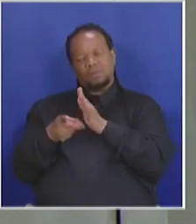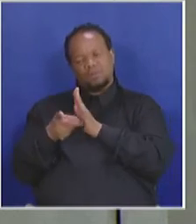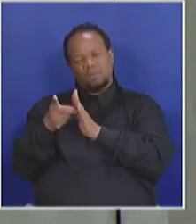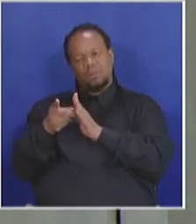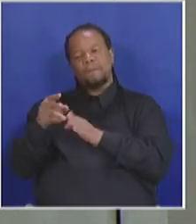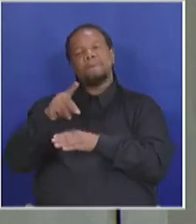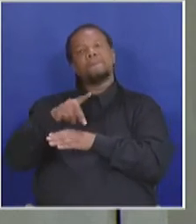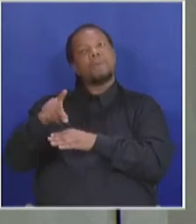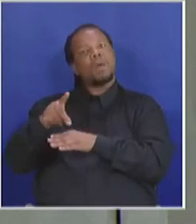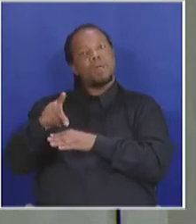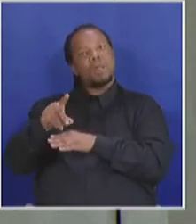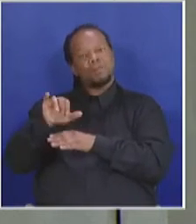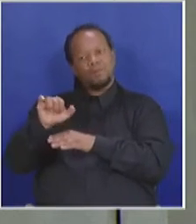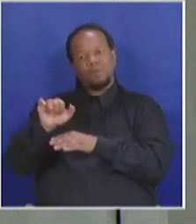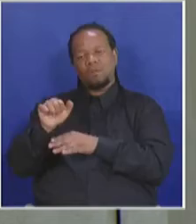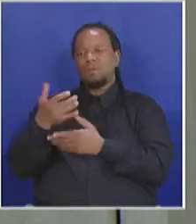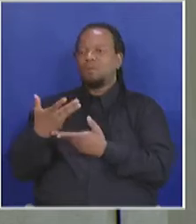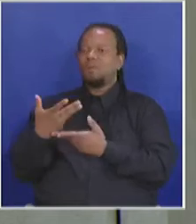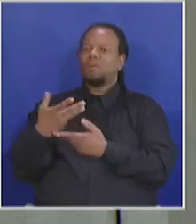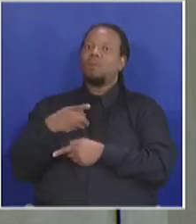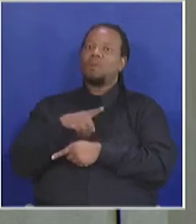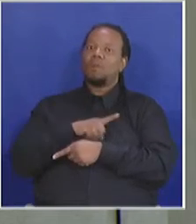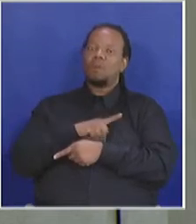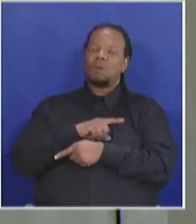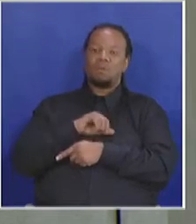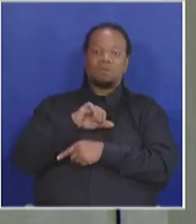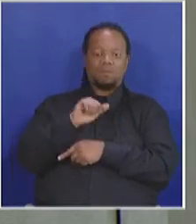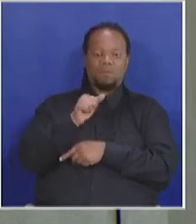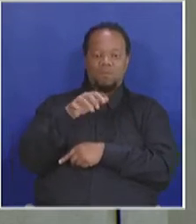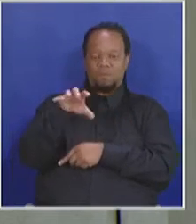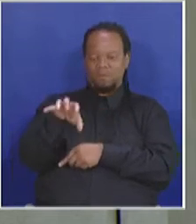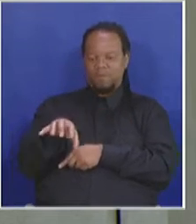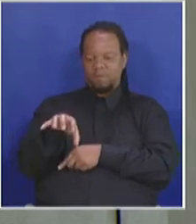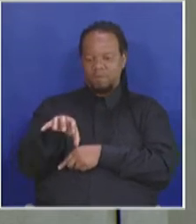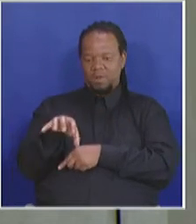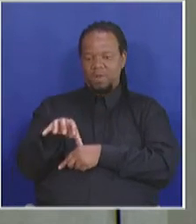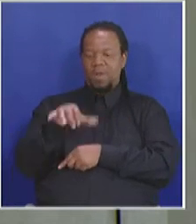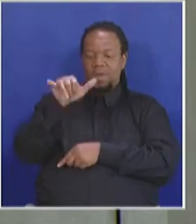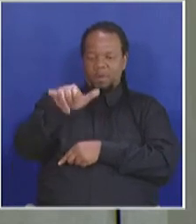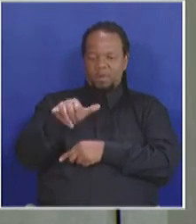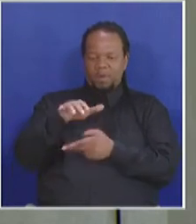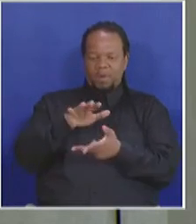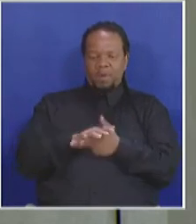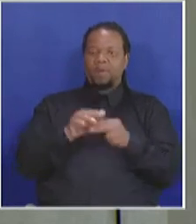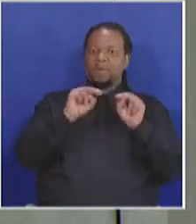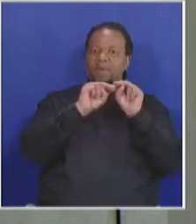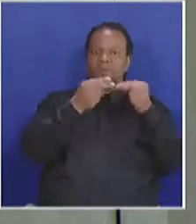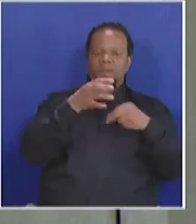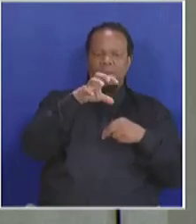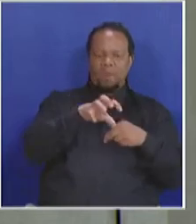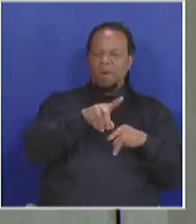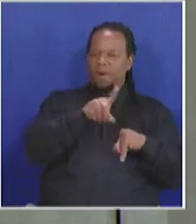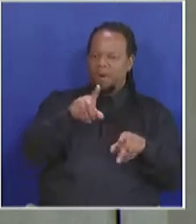plan is position the role of our provincial and regional airports in the socio-economic development of the